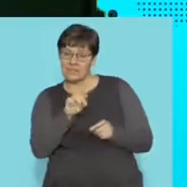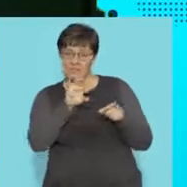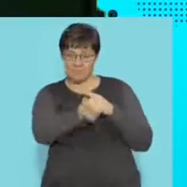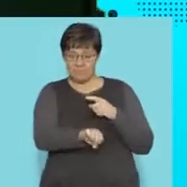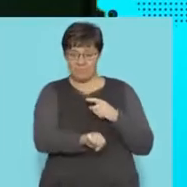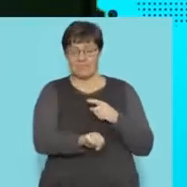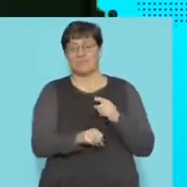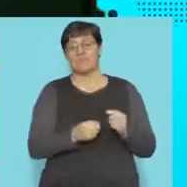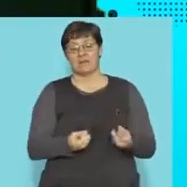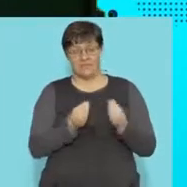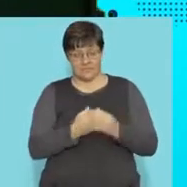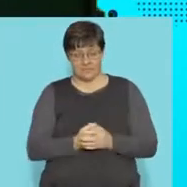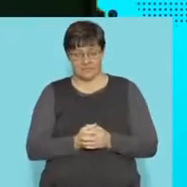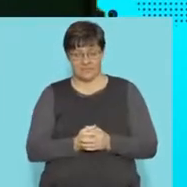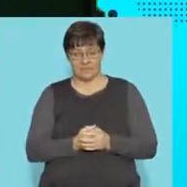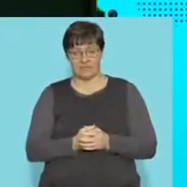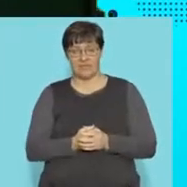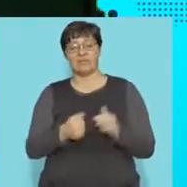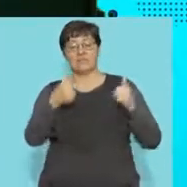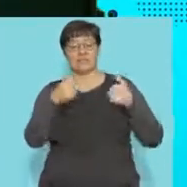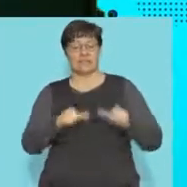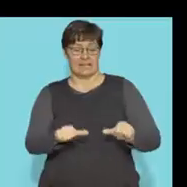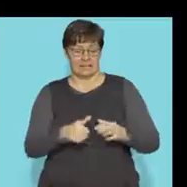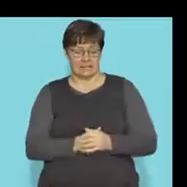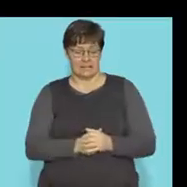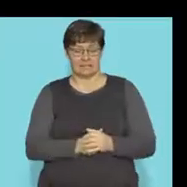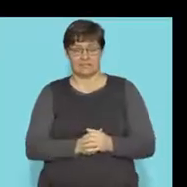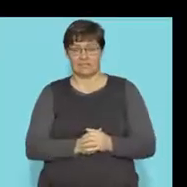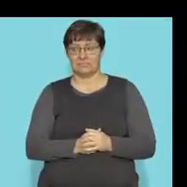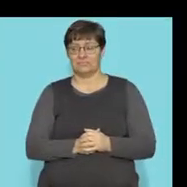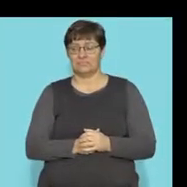part of the shape. Let's go to the next definition.